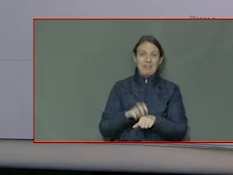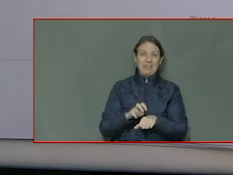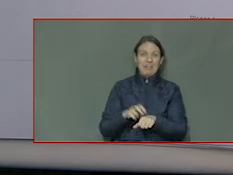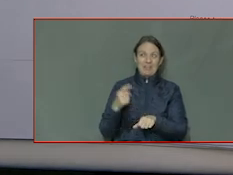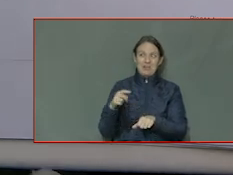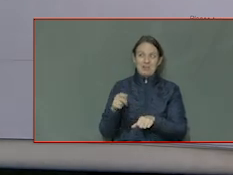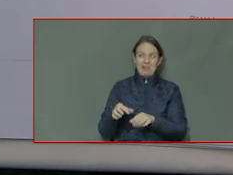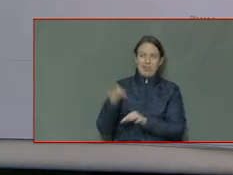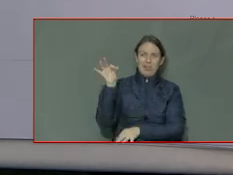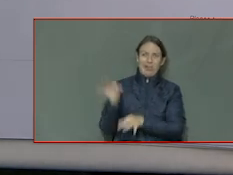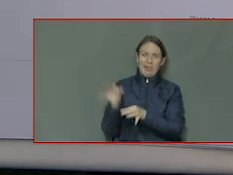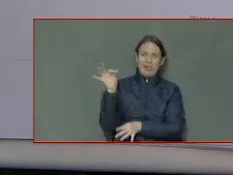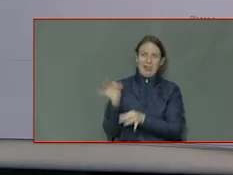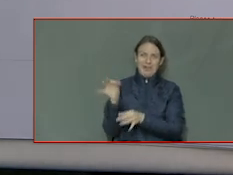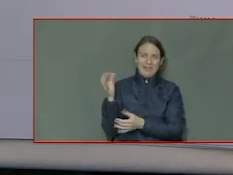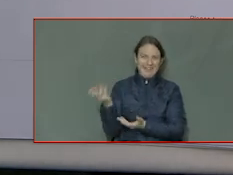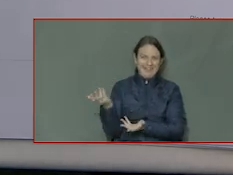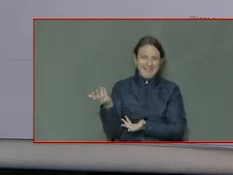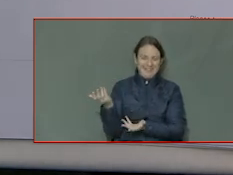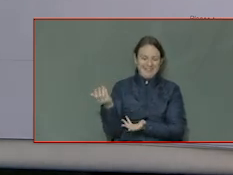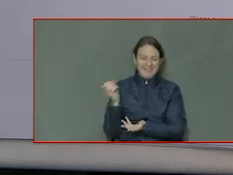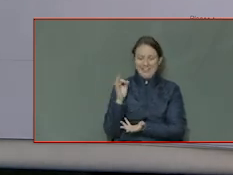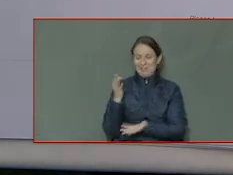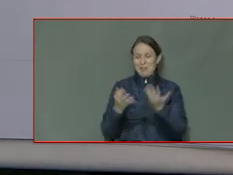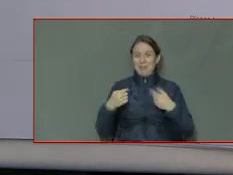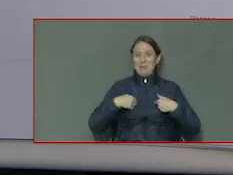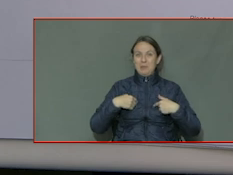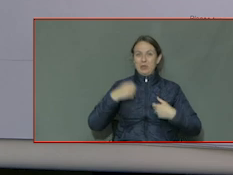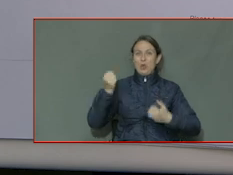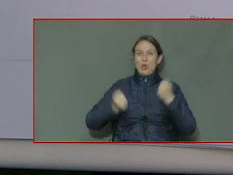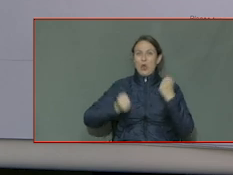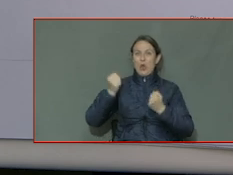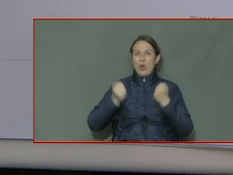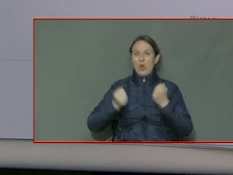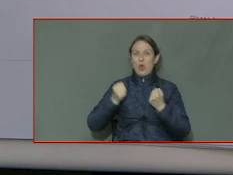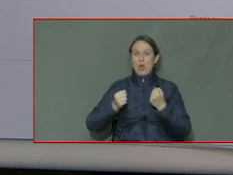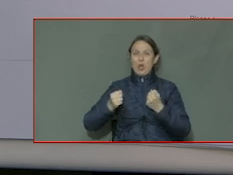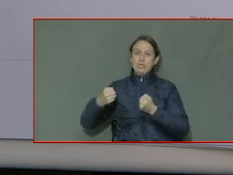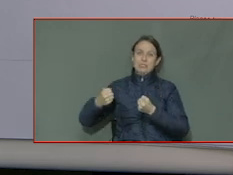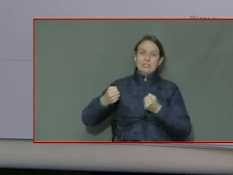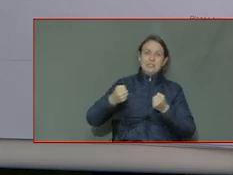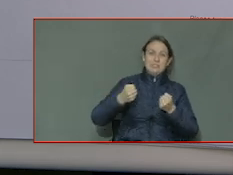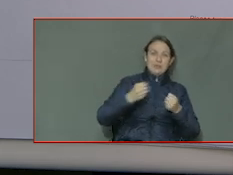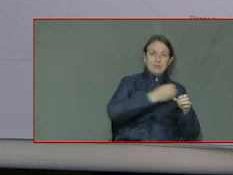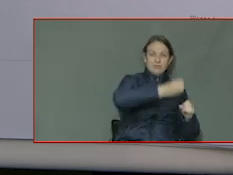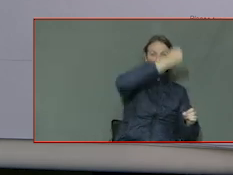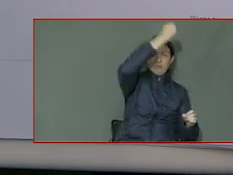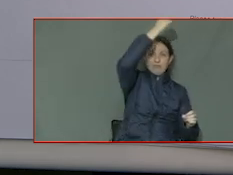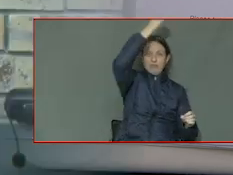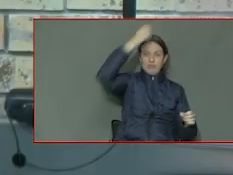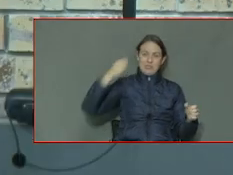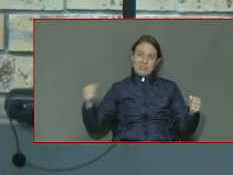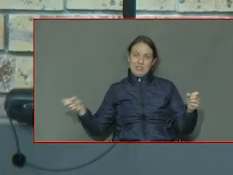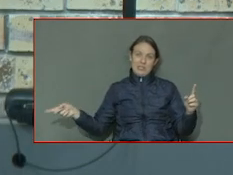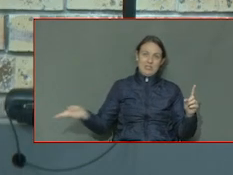elastic. Because then it means if I drive with my car and I hit a lamppost, then I'm going